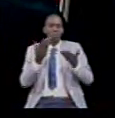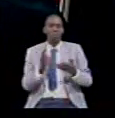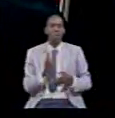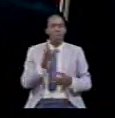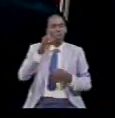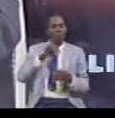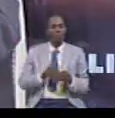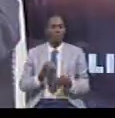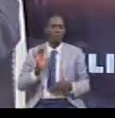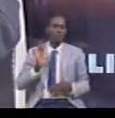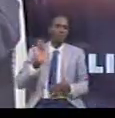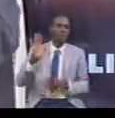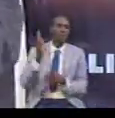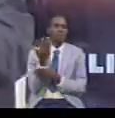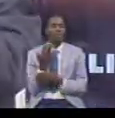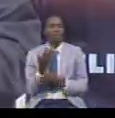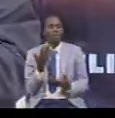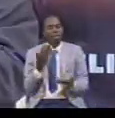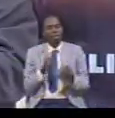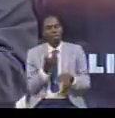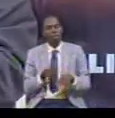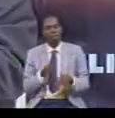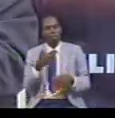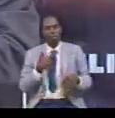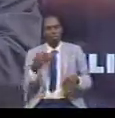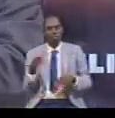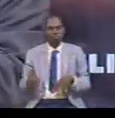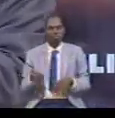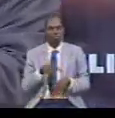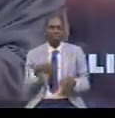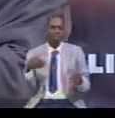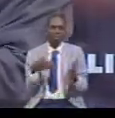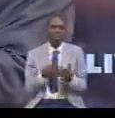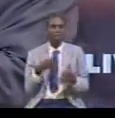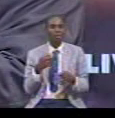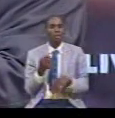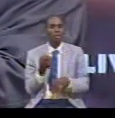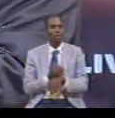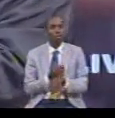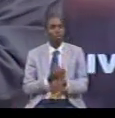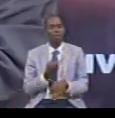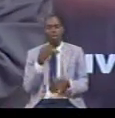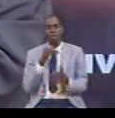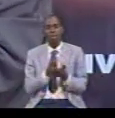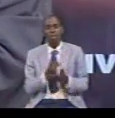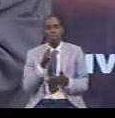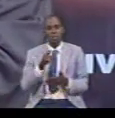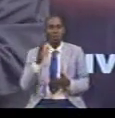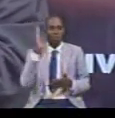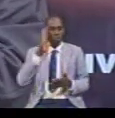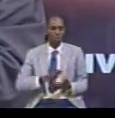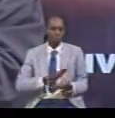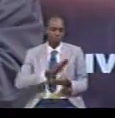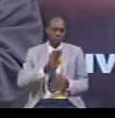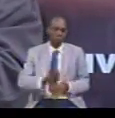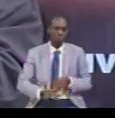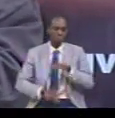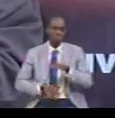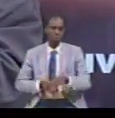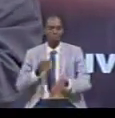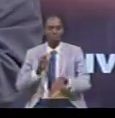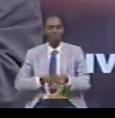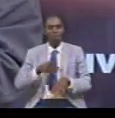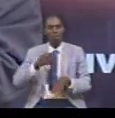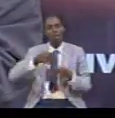lest thou dash thy foot against a stone. It says, thou shalt tread upon the